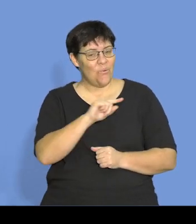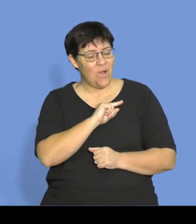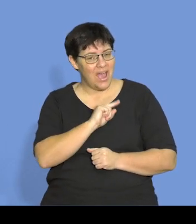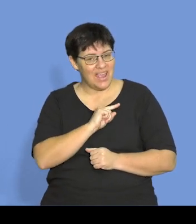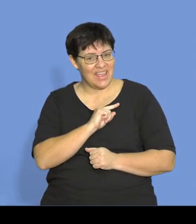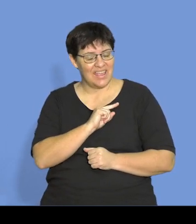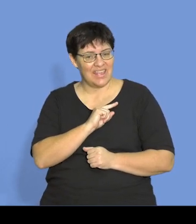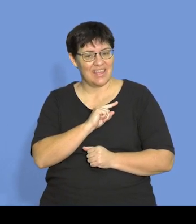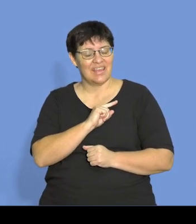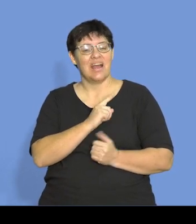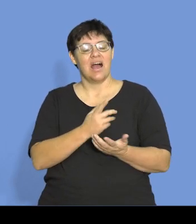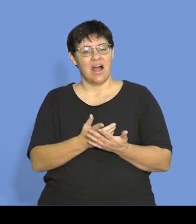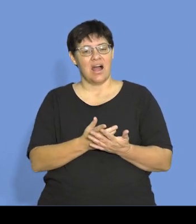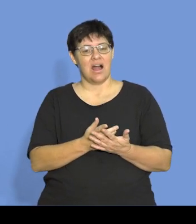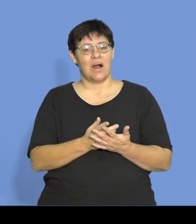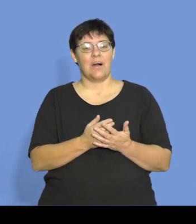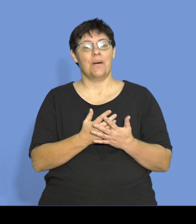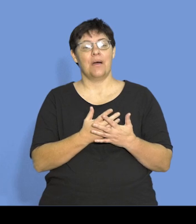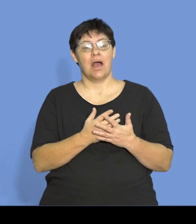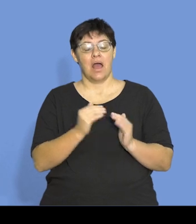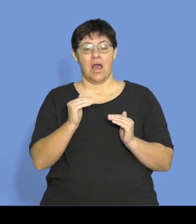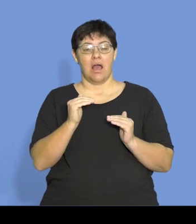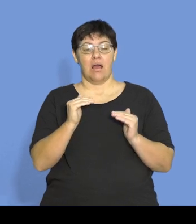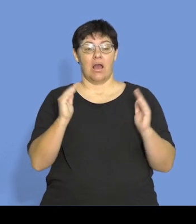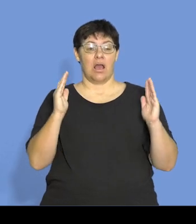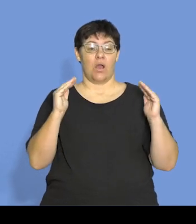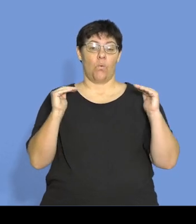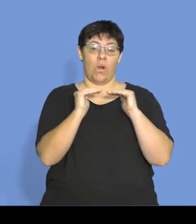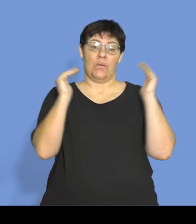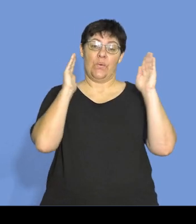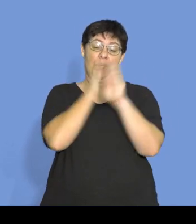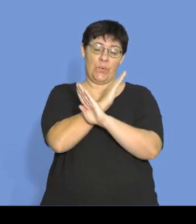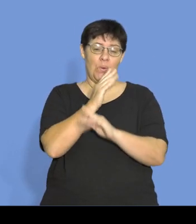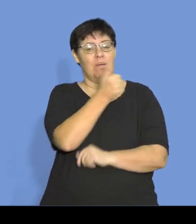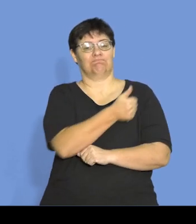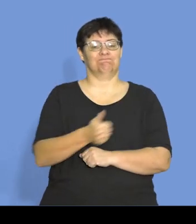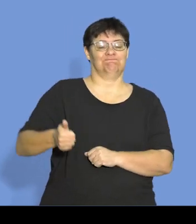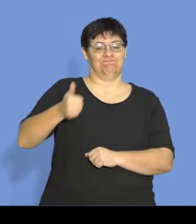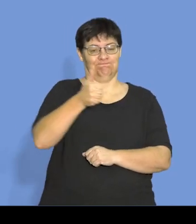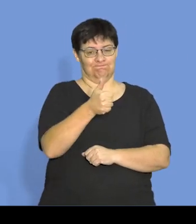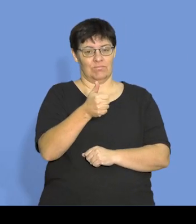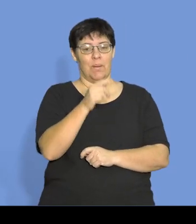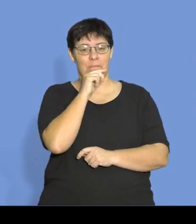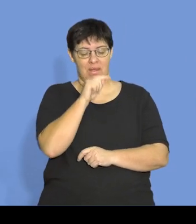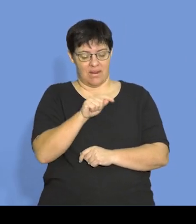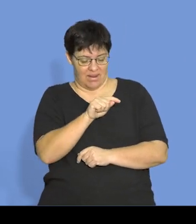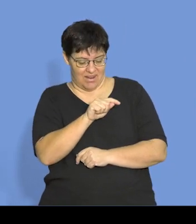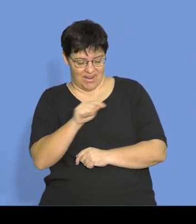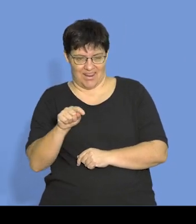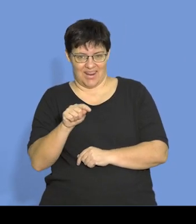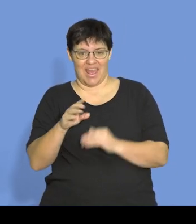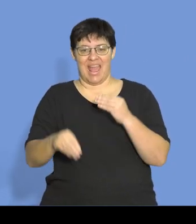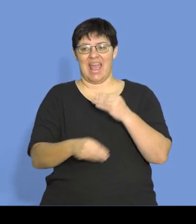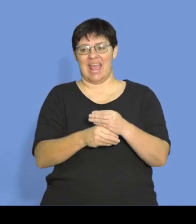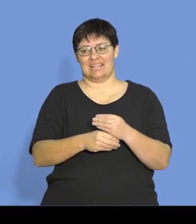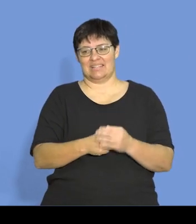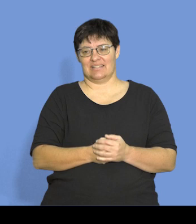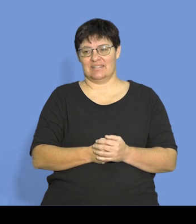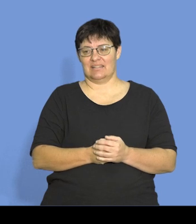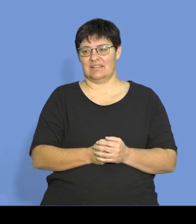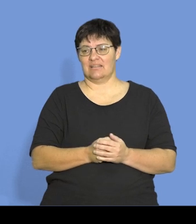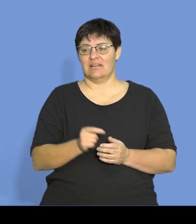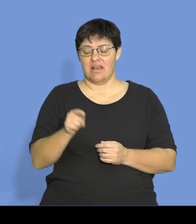already the inequality is the main sign, I'm just going to add in a bar there, and this bar